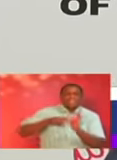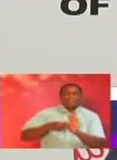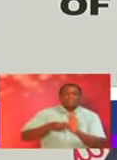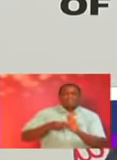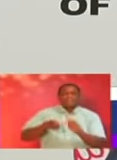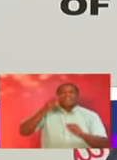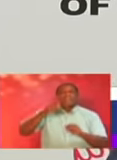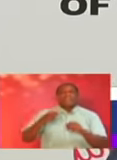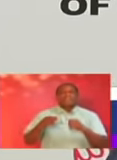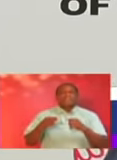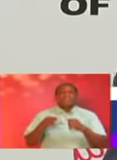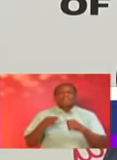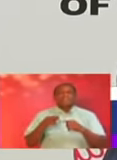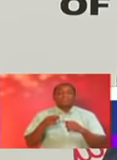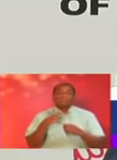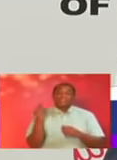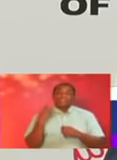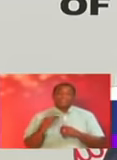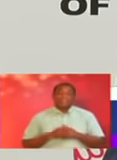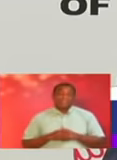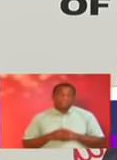tend to be more unvaccinated.